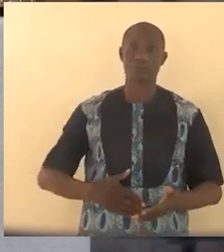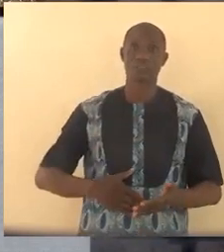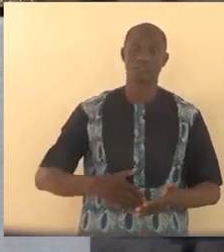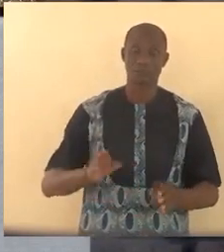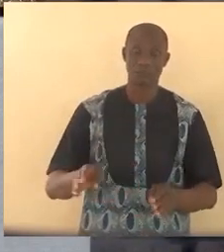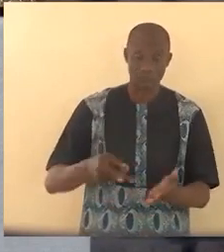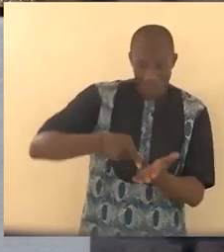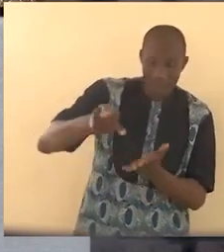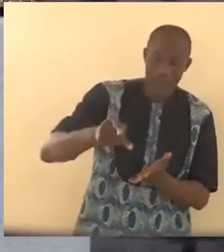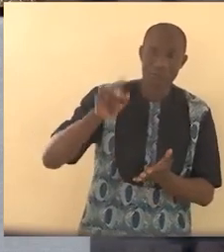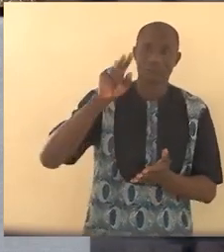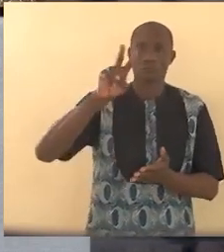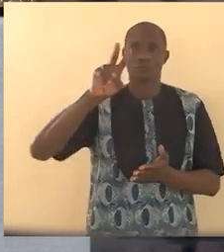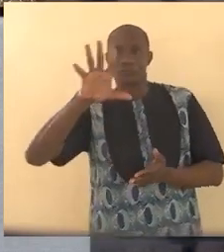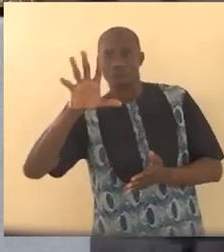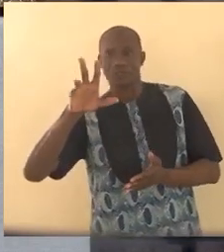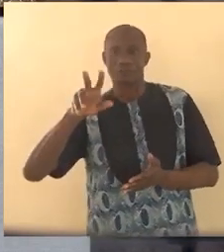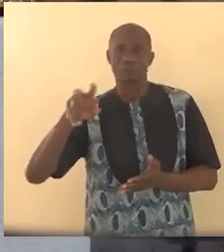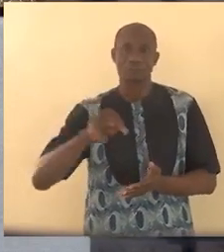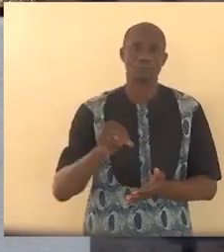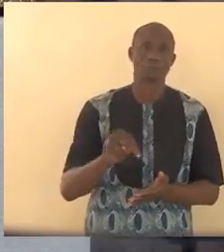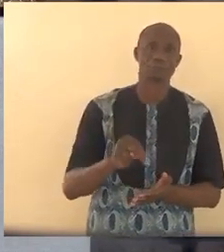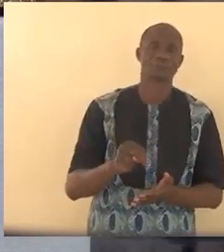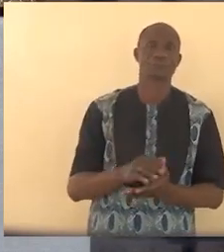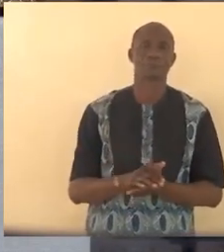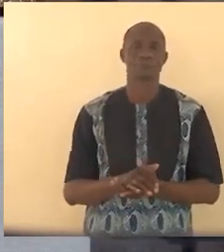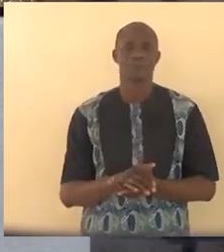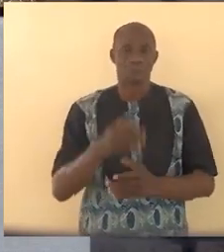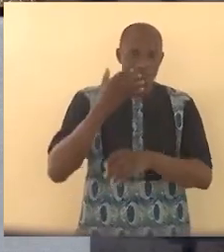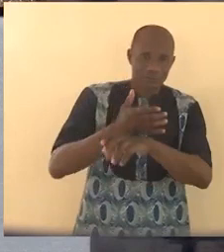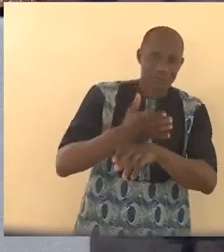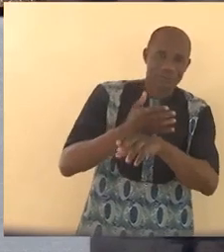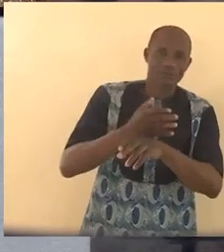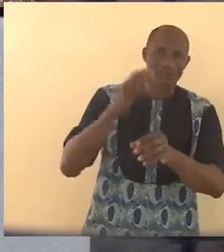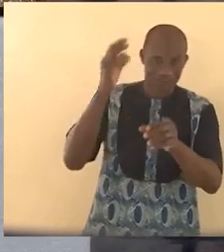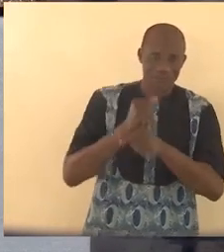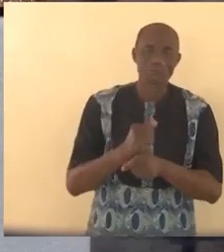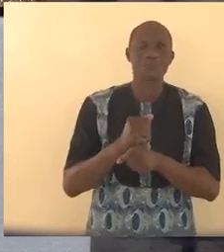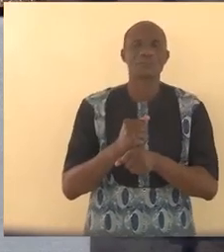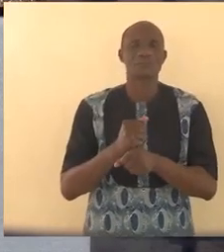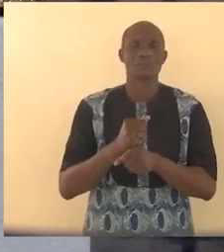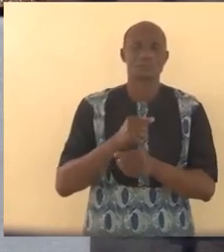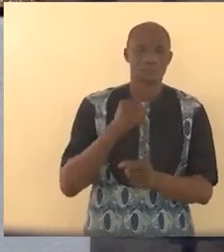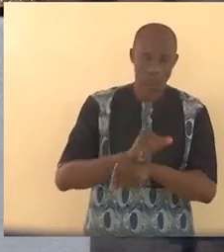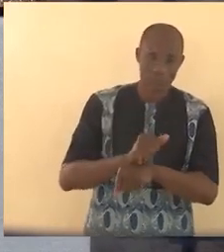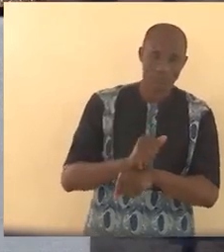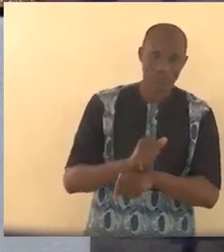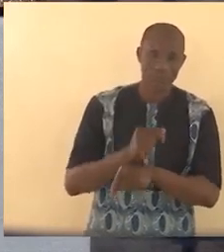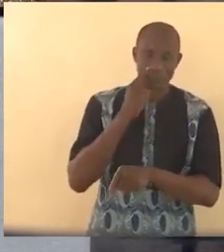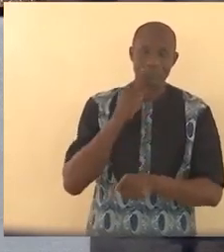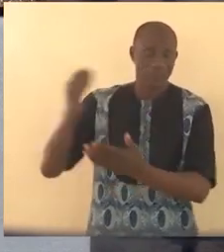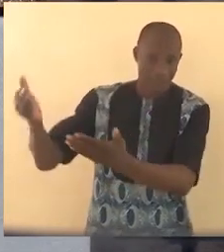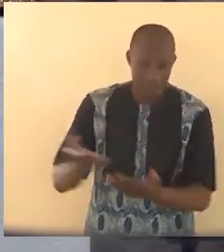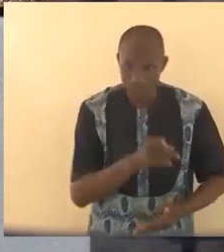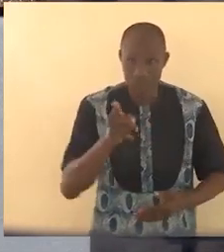he's being paid 25,000 naira. Then he begged, though, and begged, and begged, Father George, help me get a job. Then